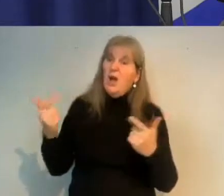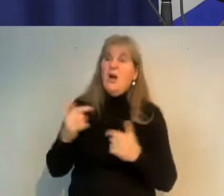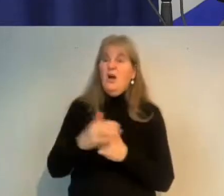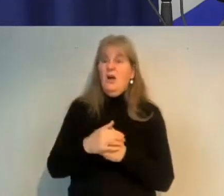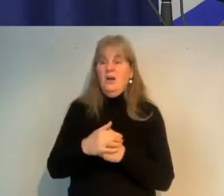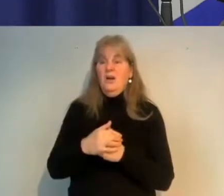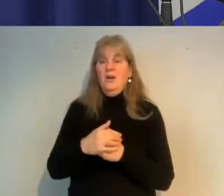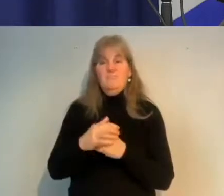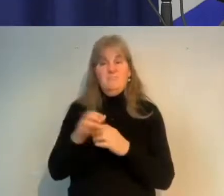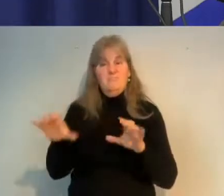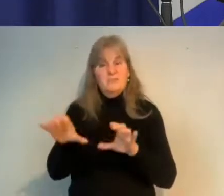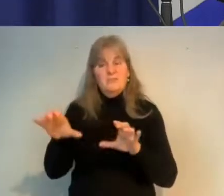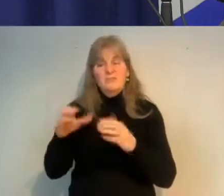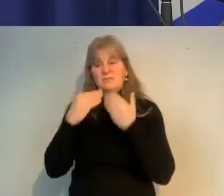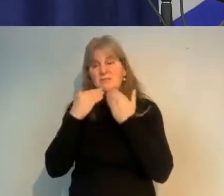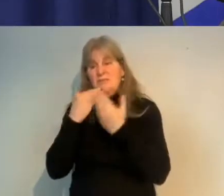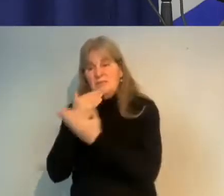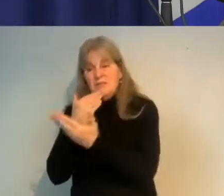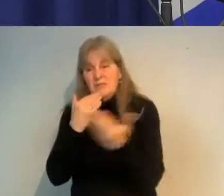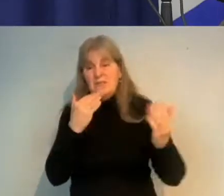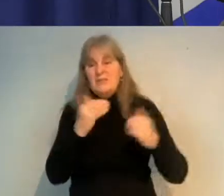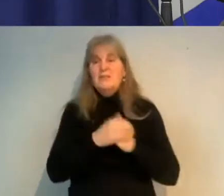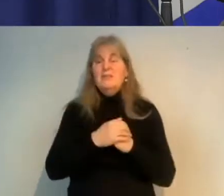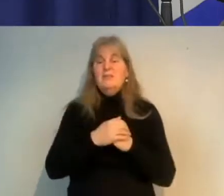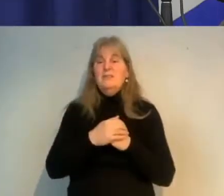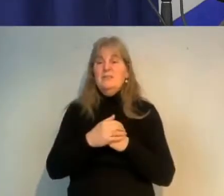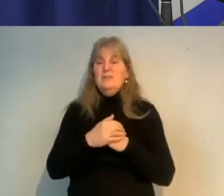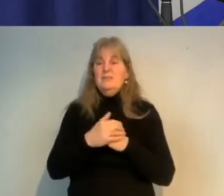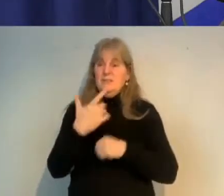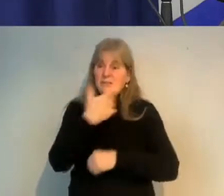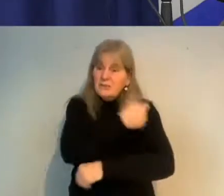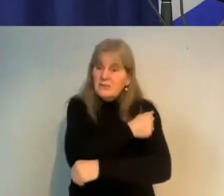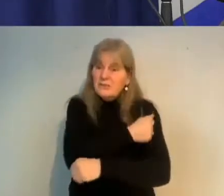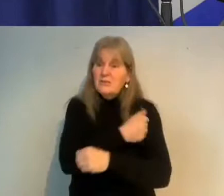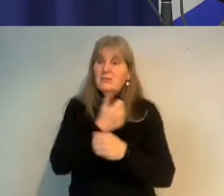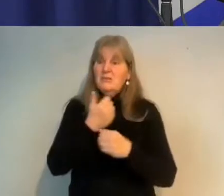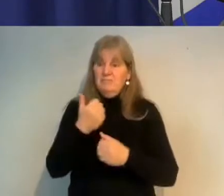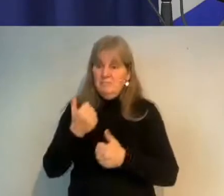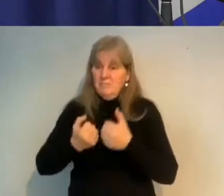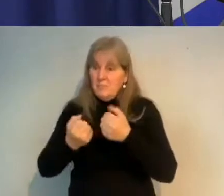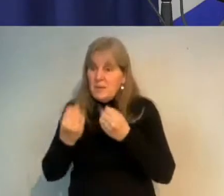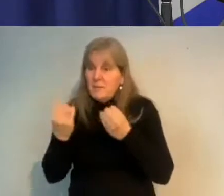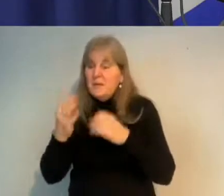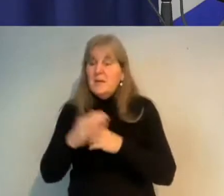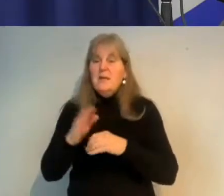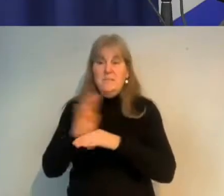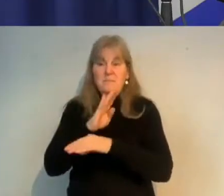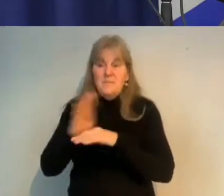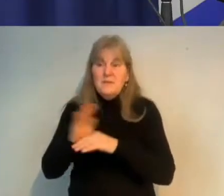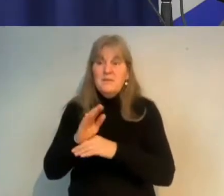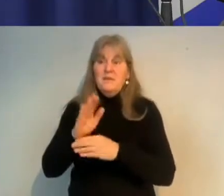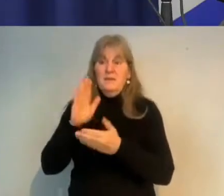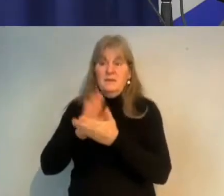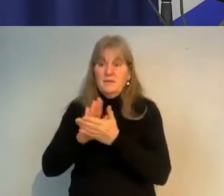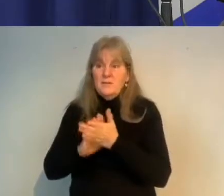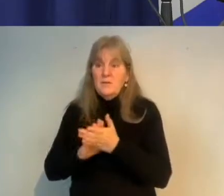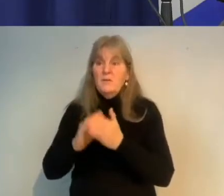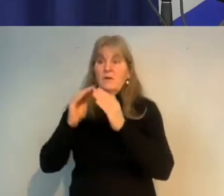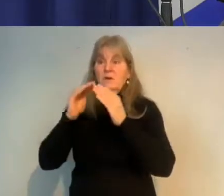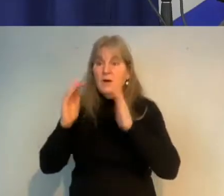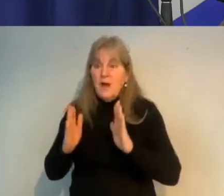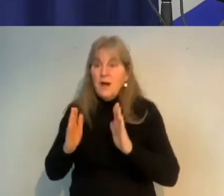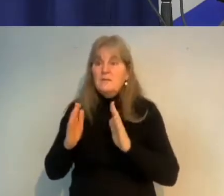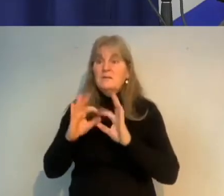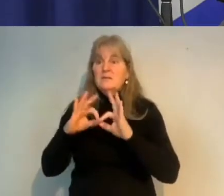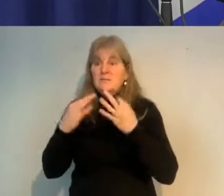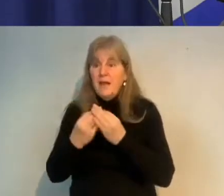our shots. We've experienced in running businesses and schools and households in these new circumstances. We've developed